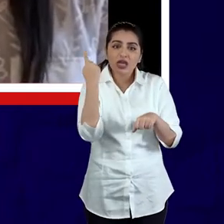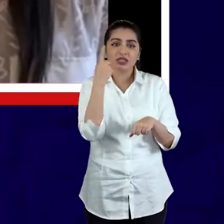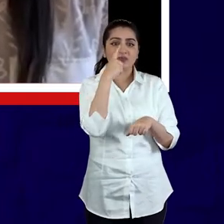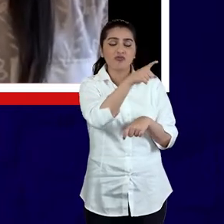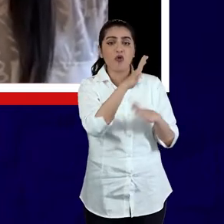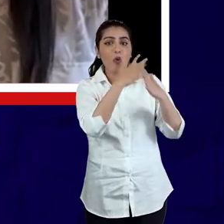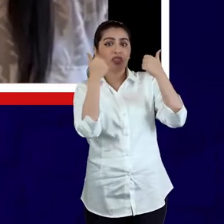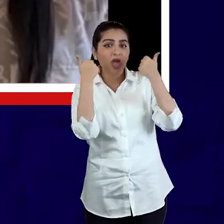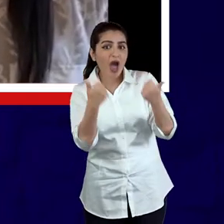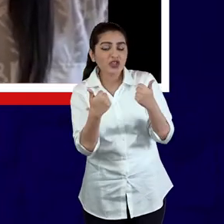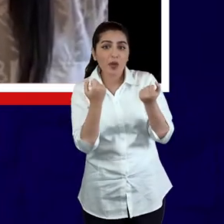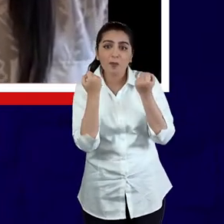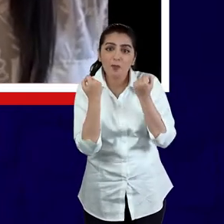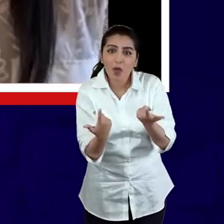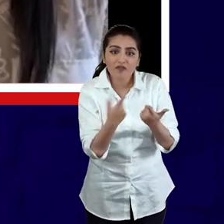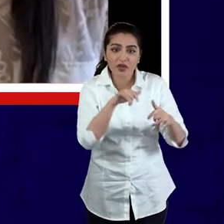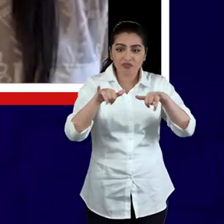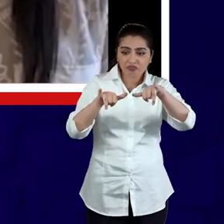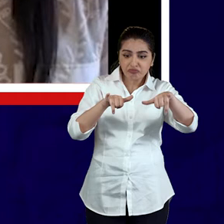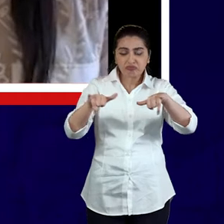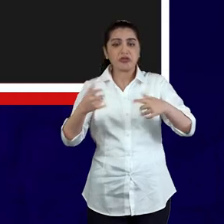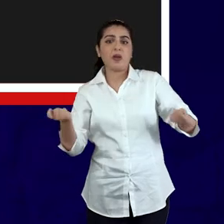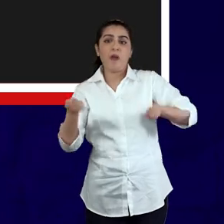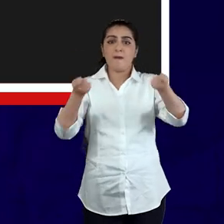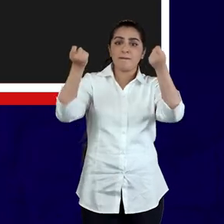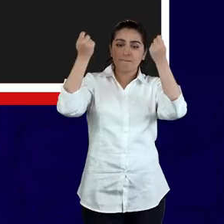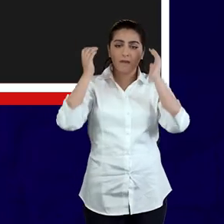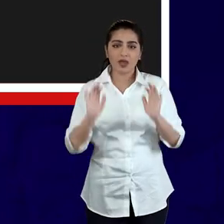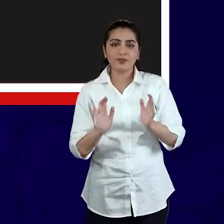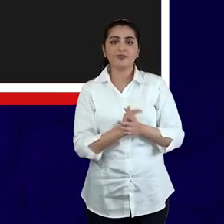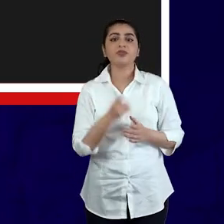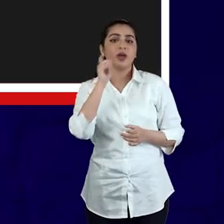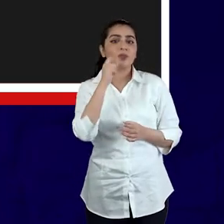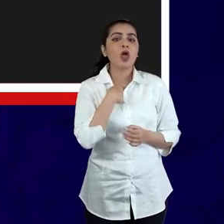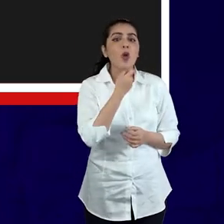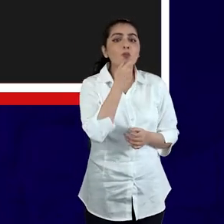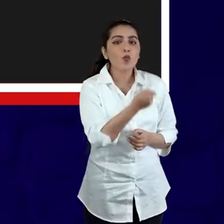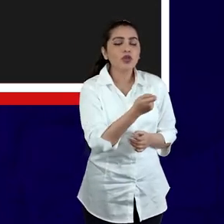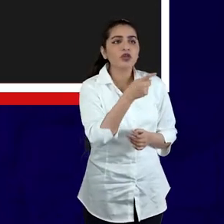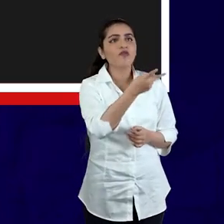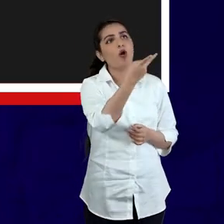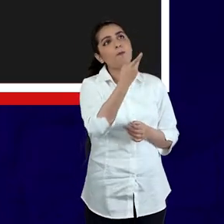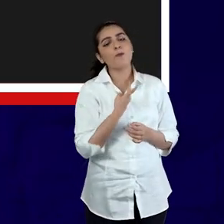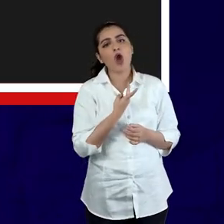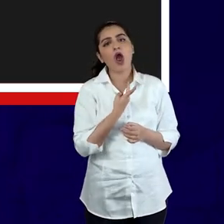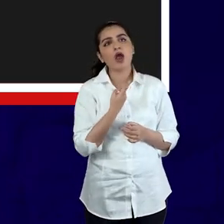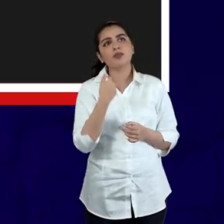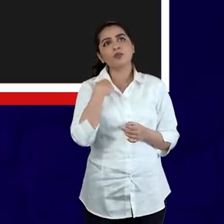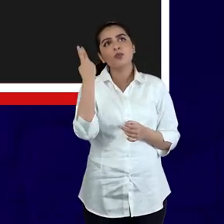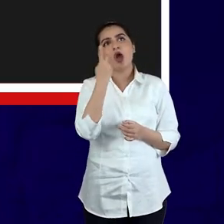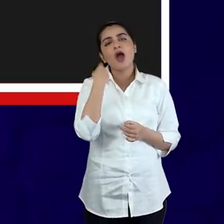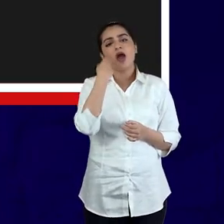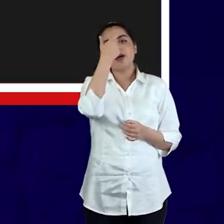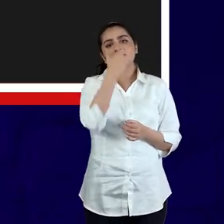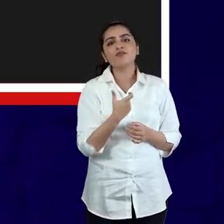most profound female architect. But when I asked her, she said, you know, I want to be